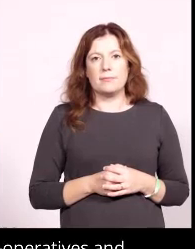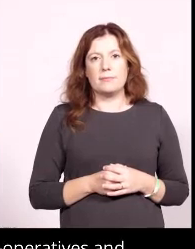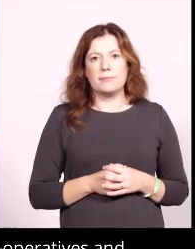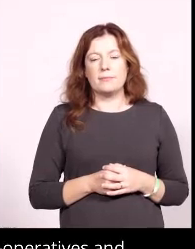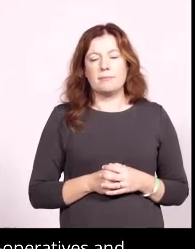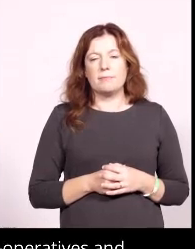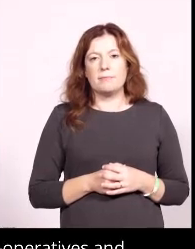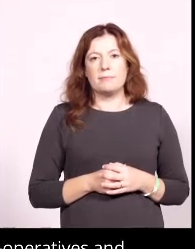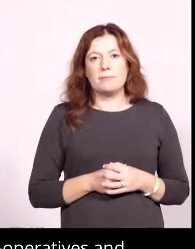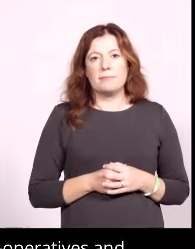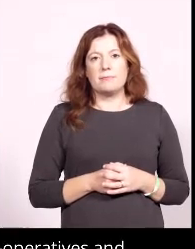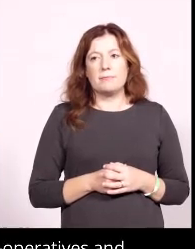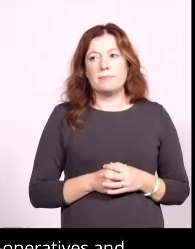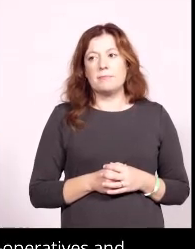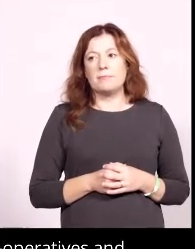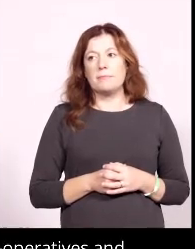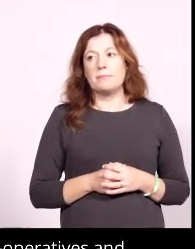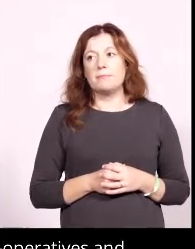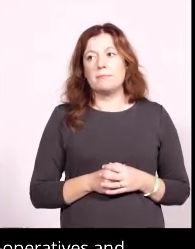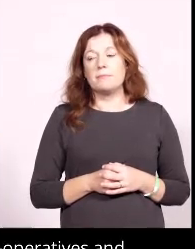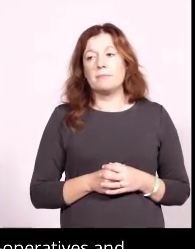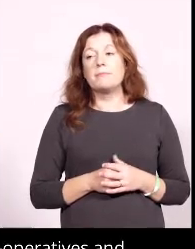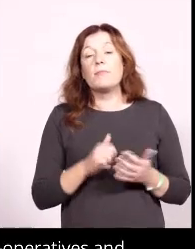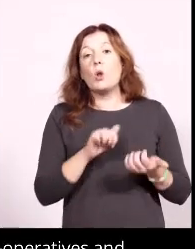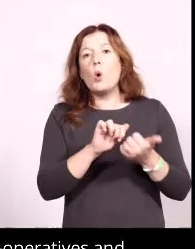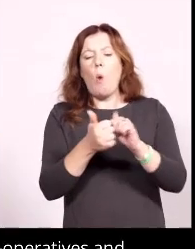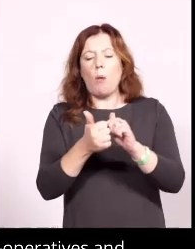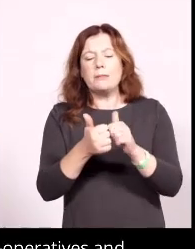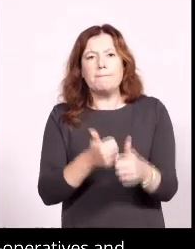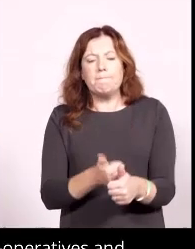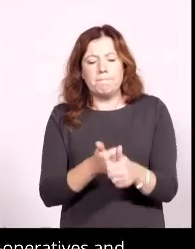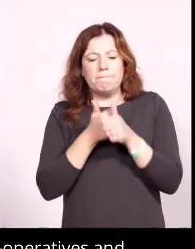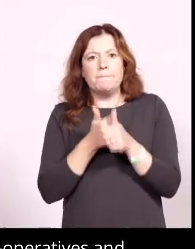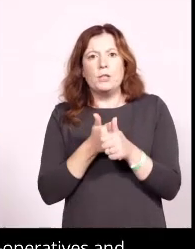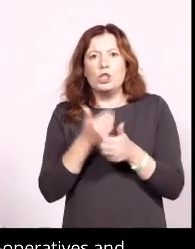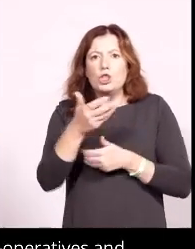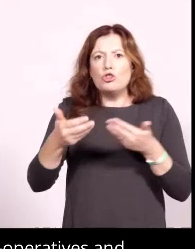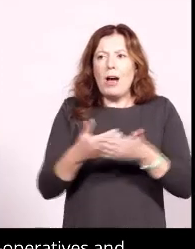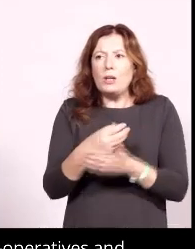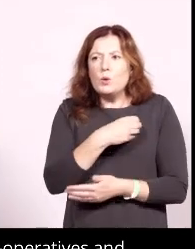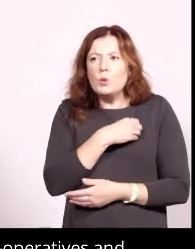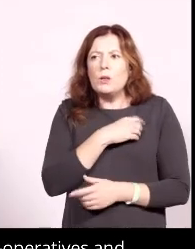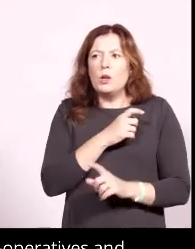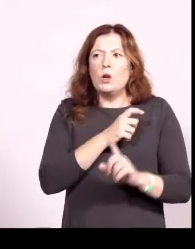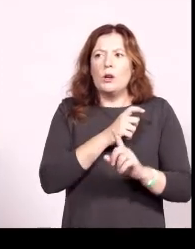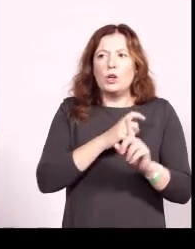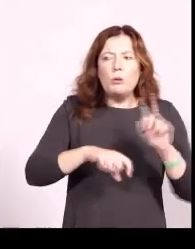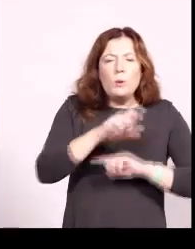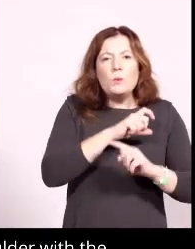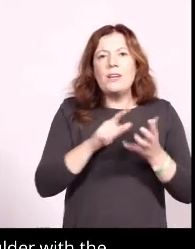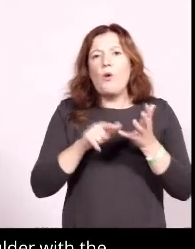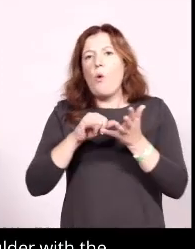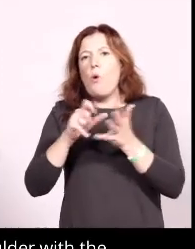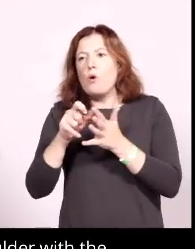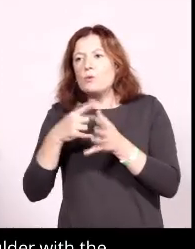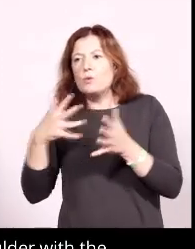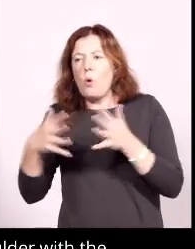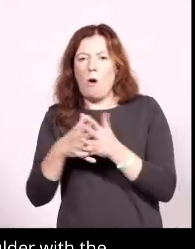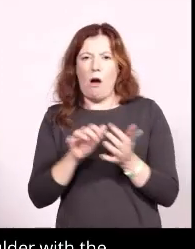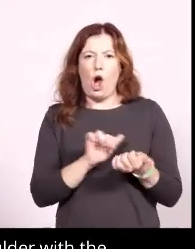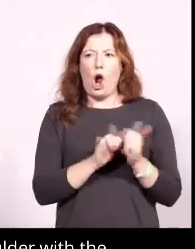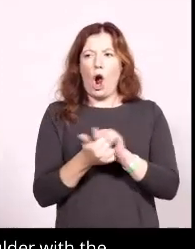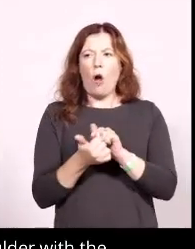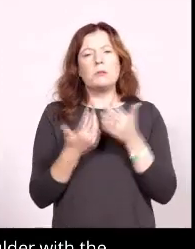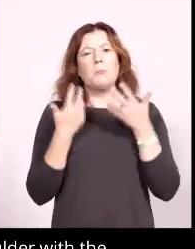Over the years, drawing strength from our cooperatives and trade union members like Community and USDAW, the Co-op Party has